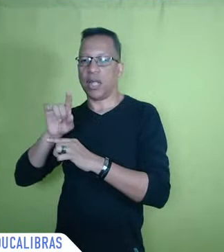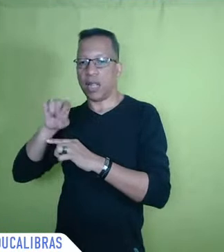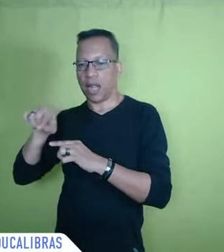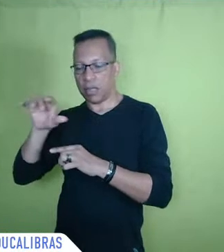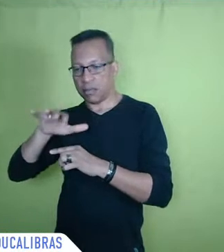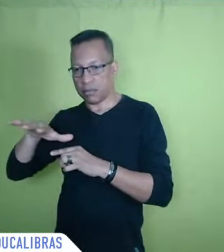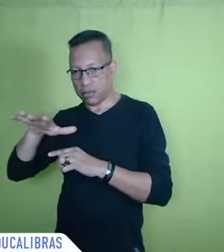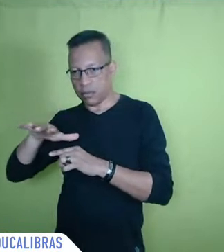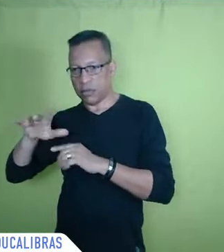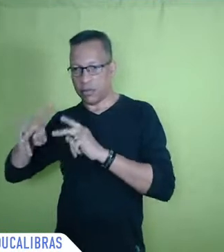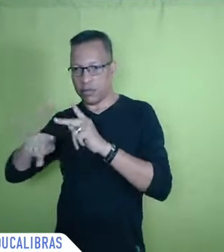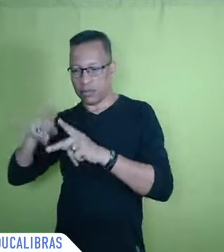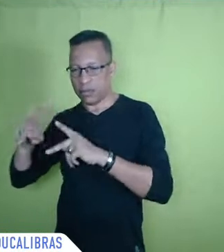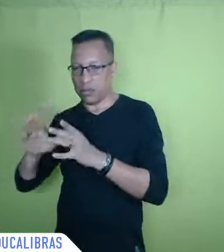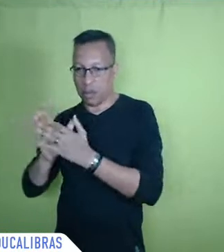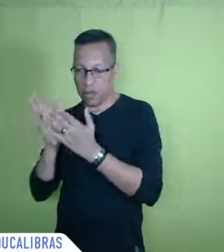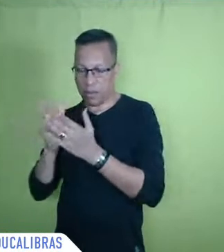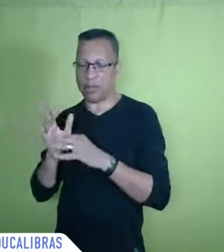for a more